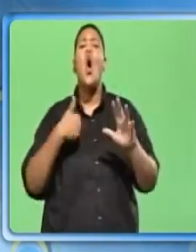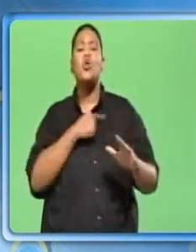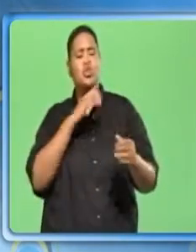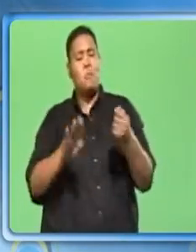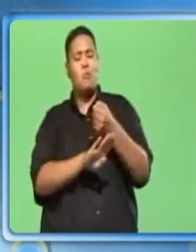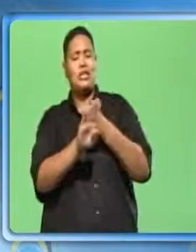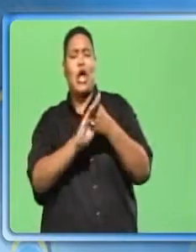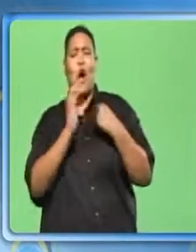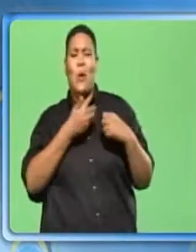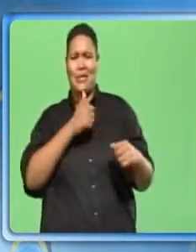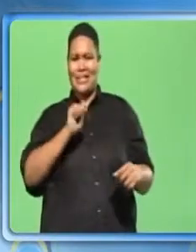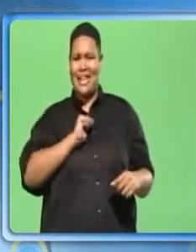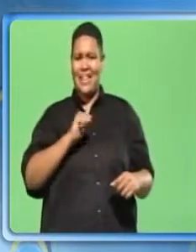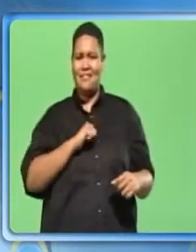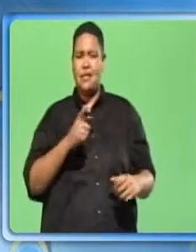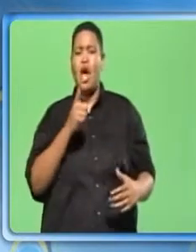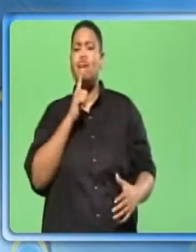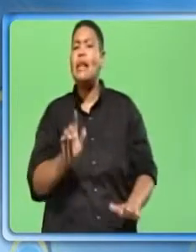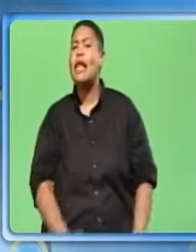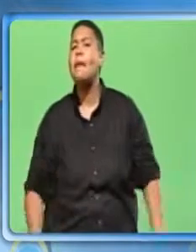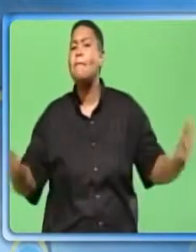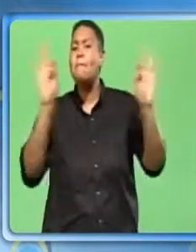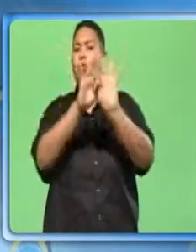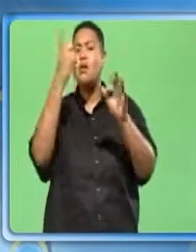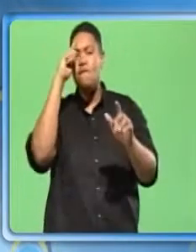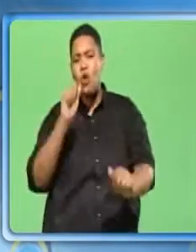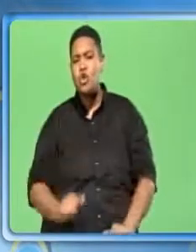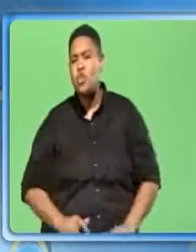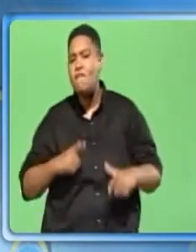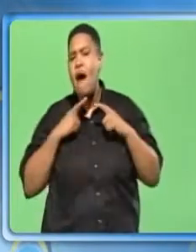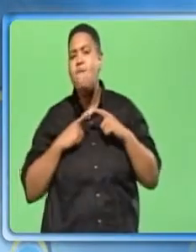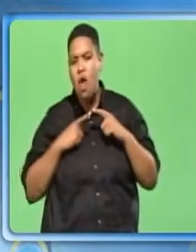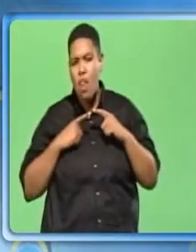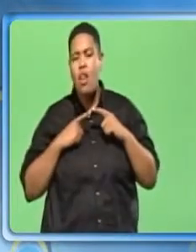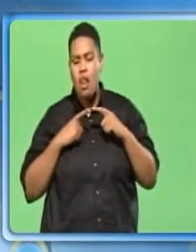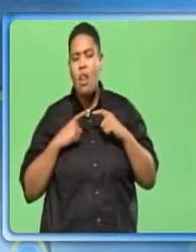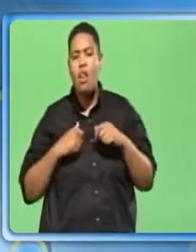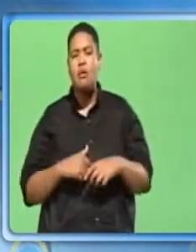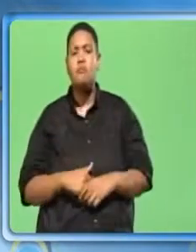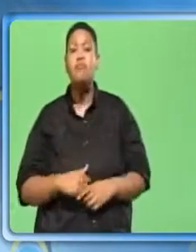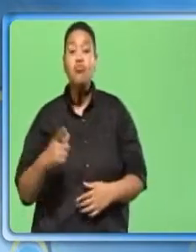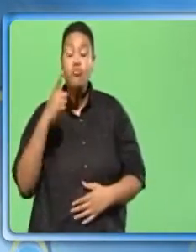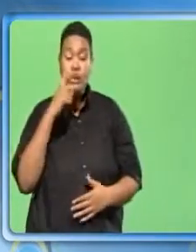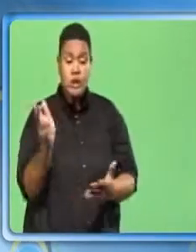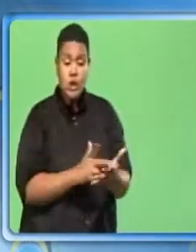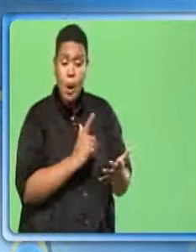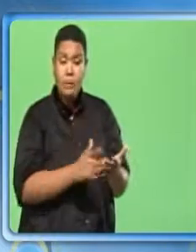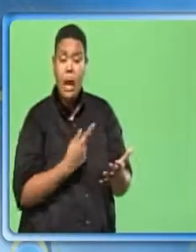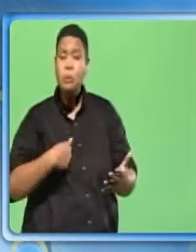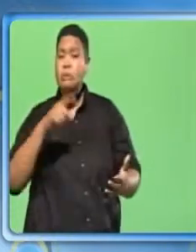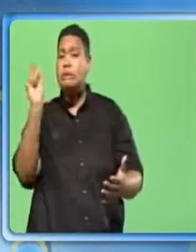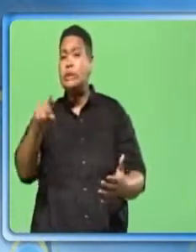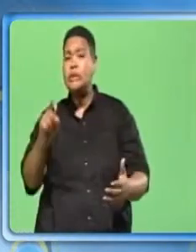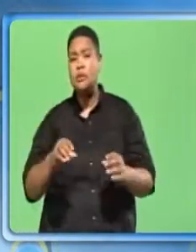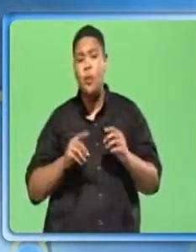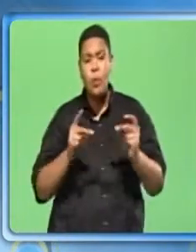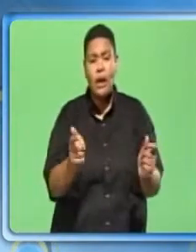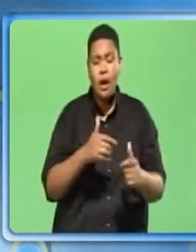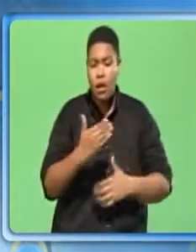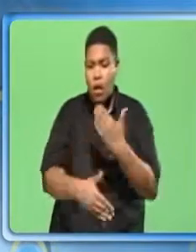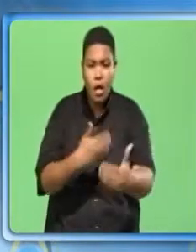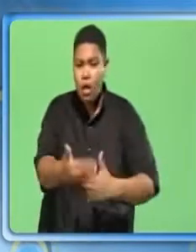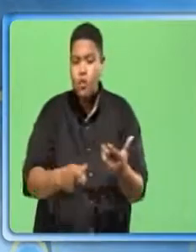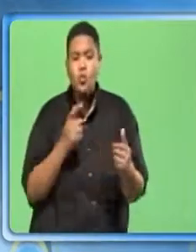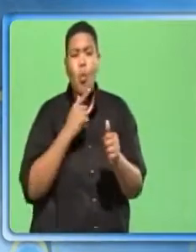protect ourselves and is important for survival. There are times when we need to move very quickly